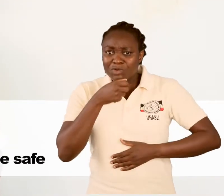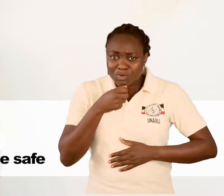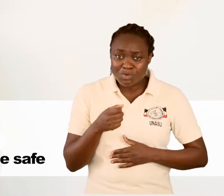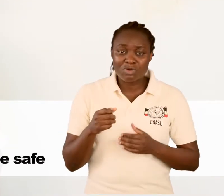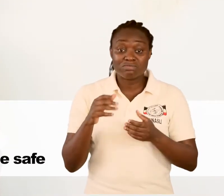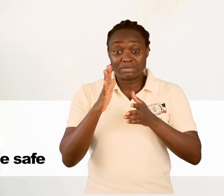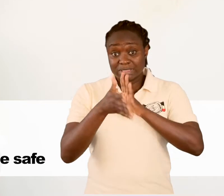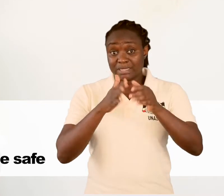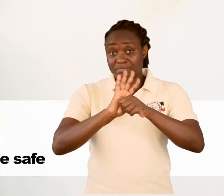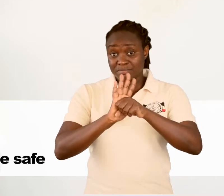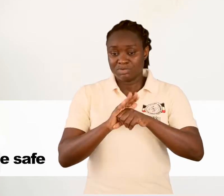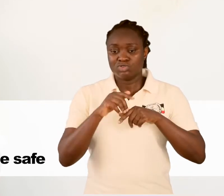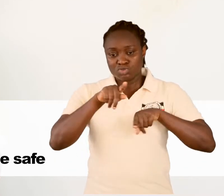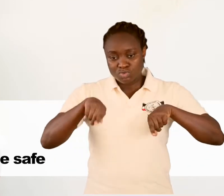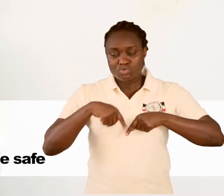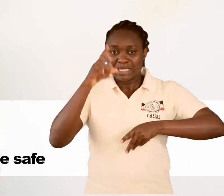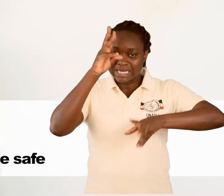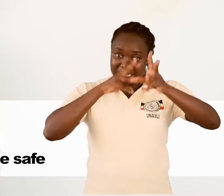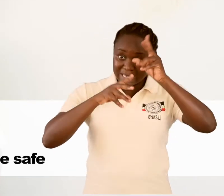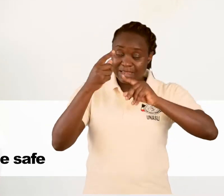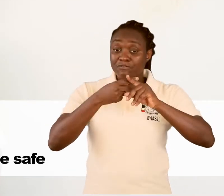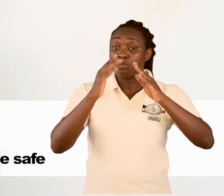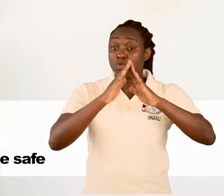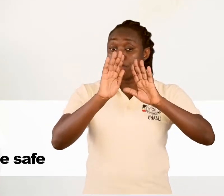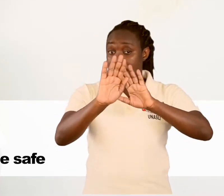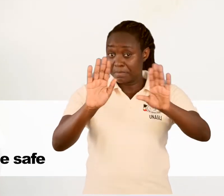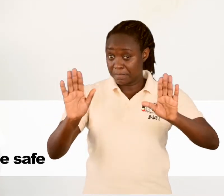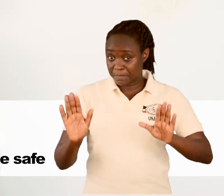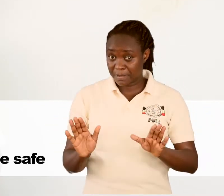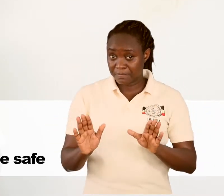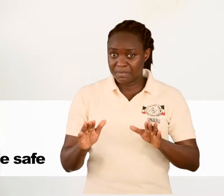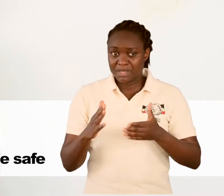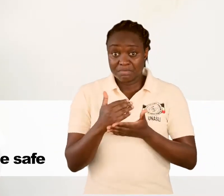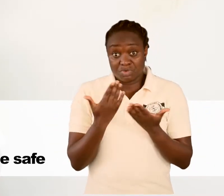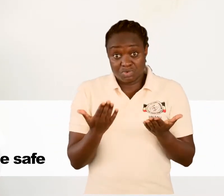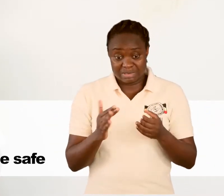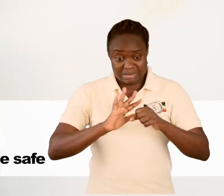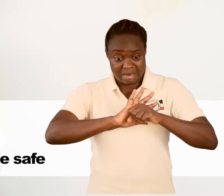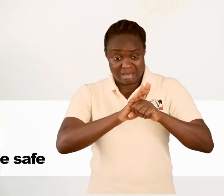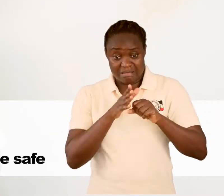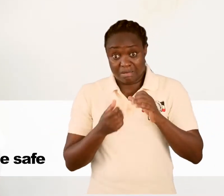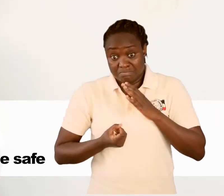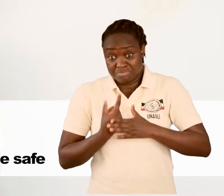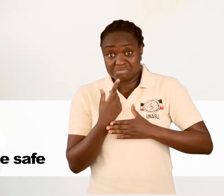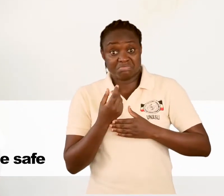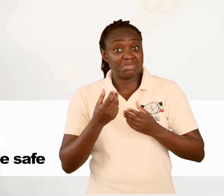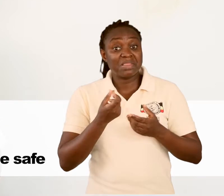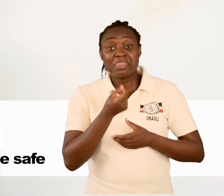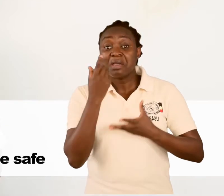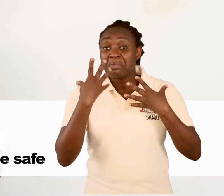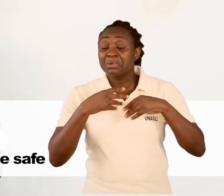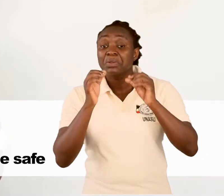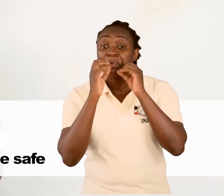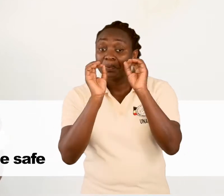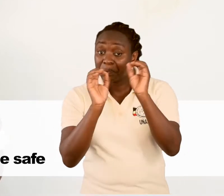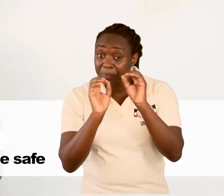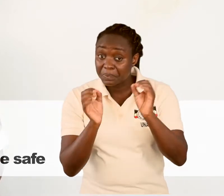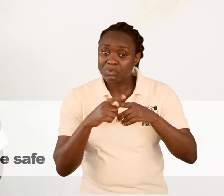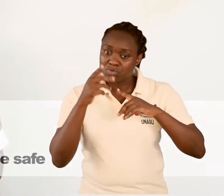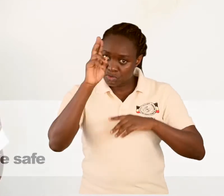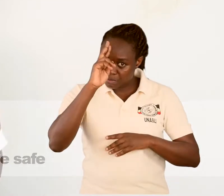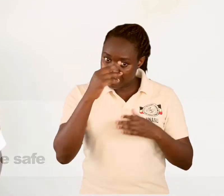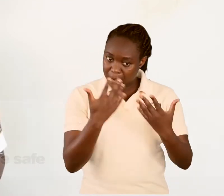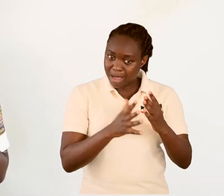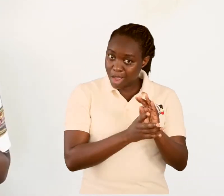the comfort of our home. Since this virus has no cure, remember to wash your hands with soap and